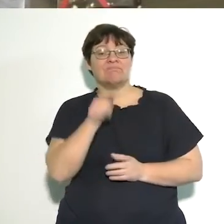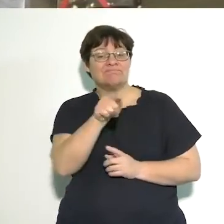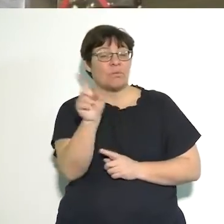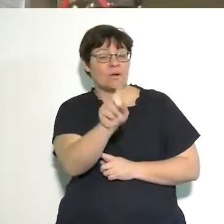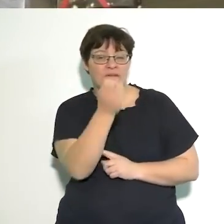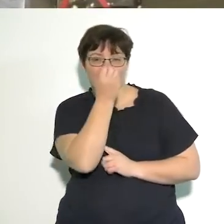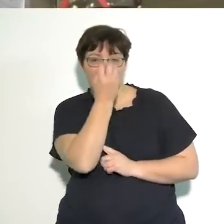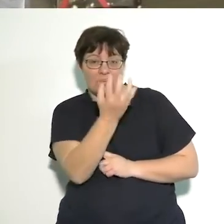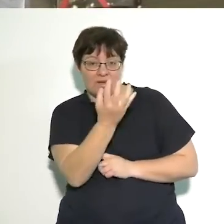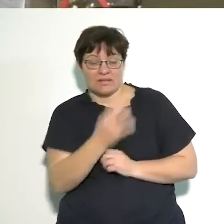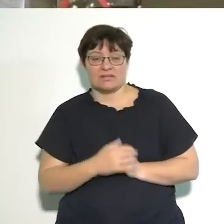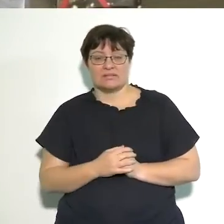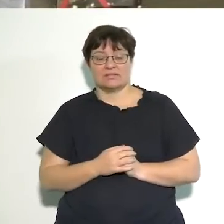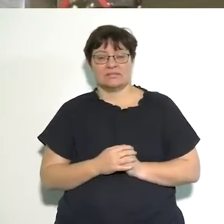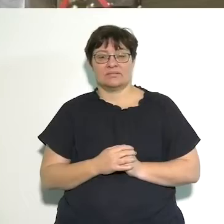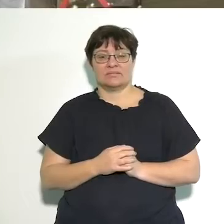that is a flower.